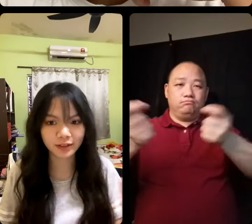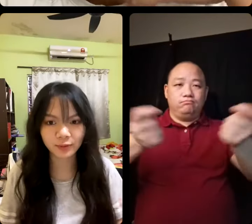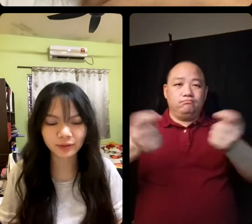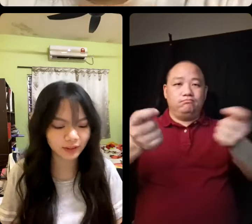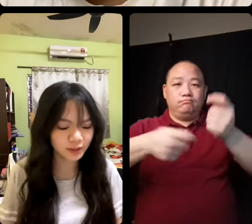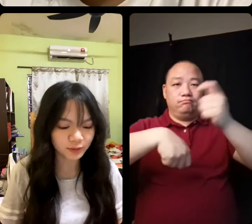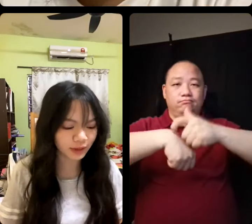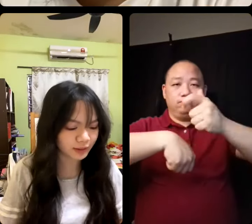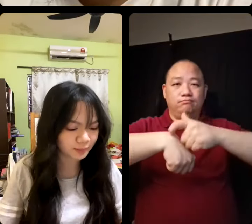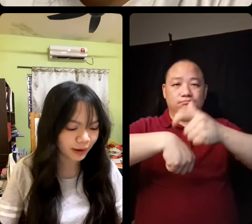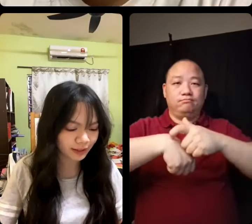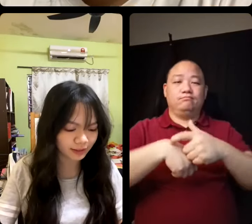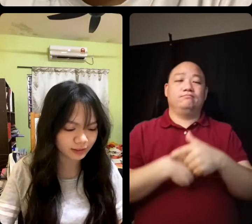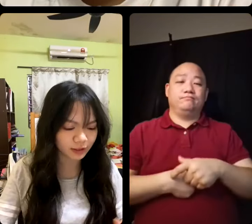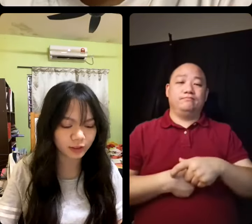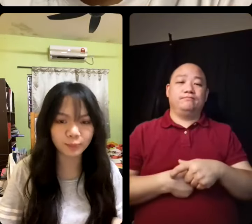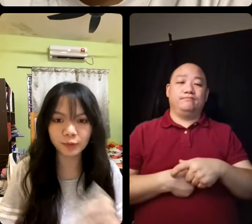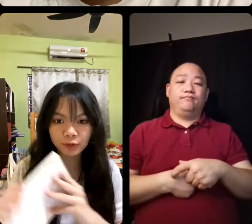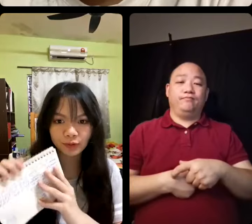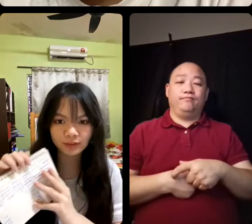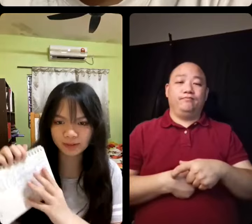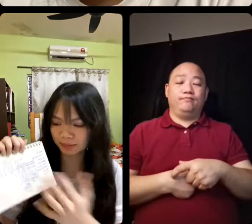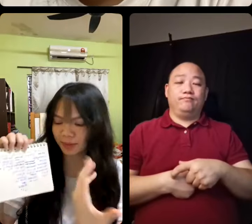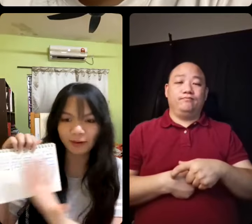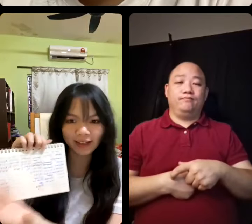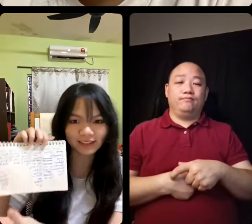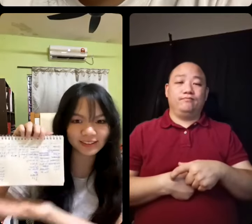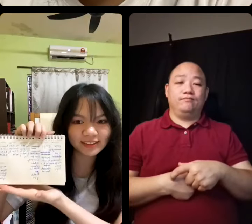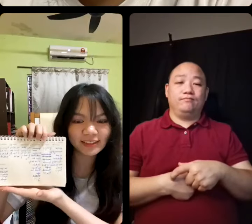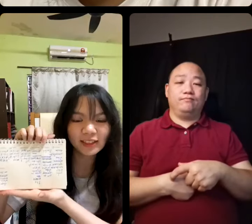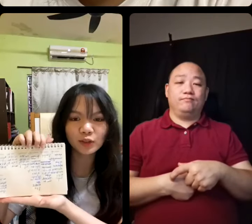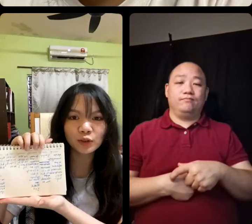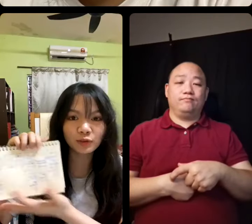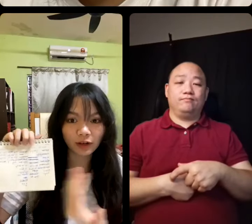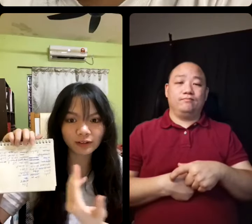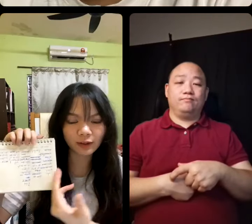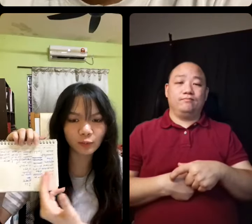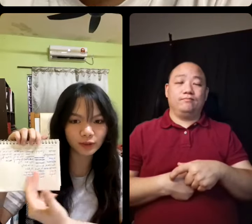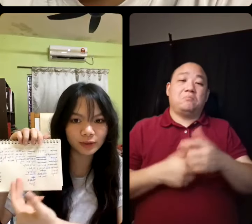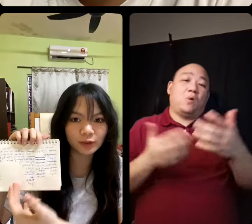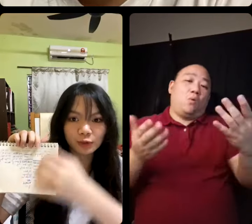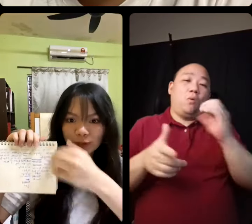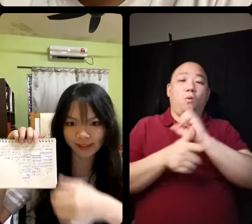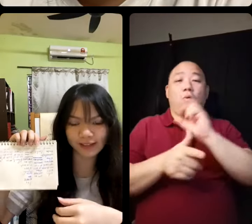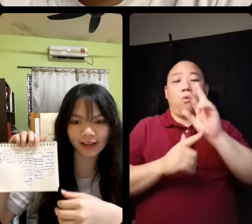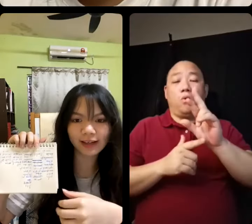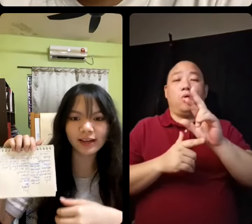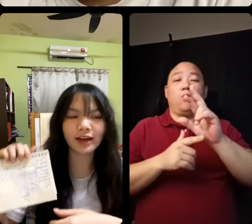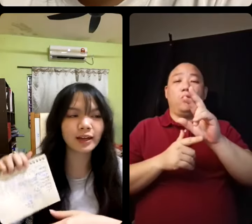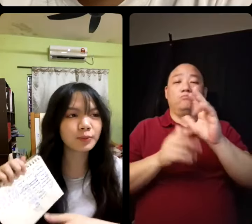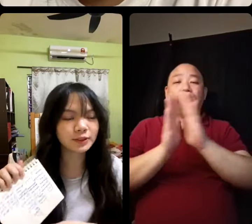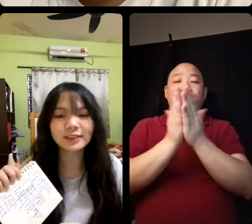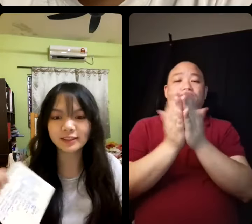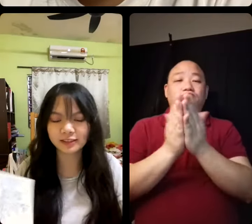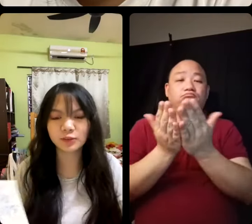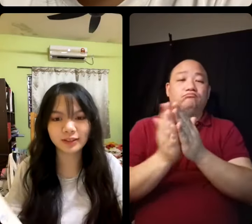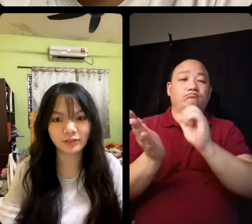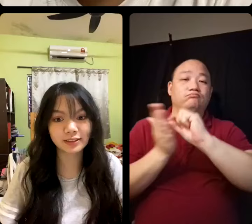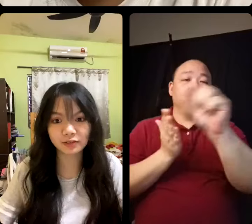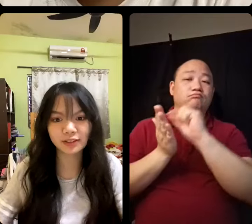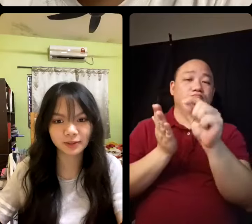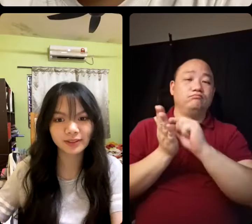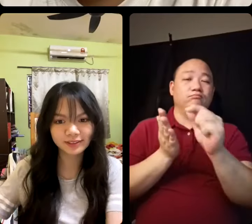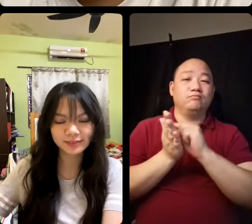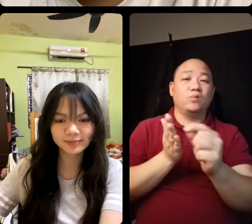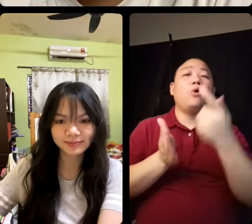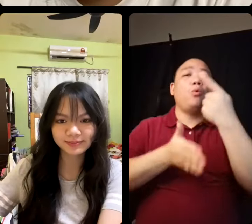laptop to anywhere, right? You can buy like a book, somehow like this, to record down what you need to do in a day. And I personally think it's quite